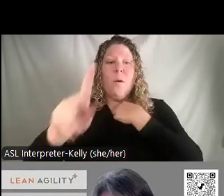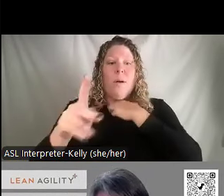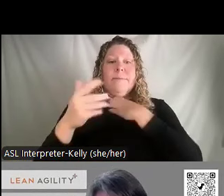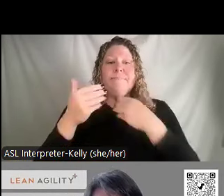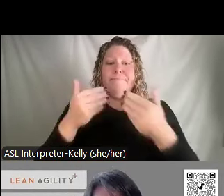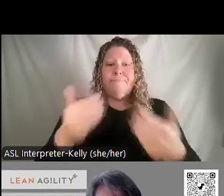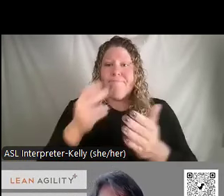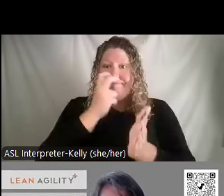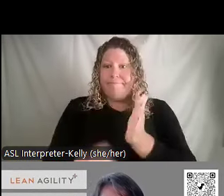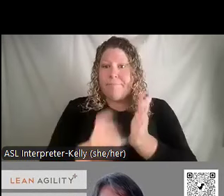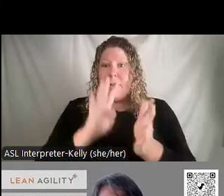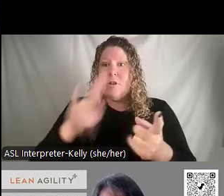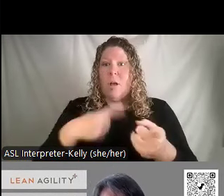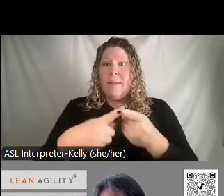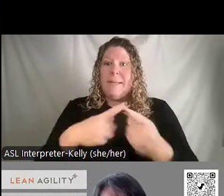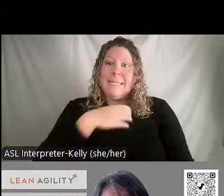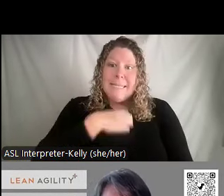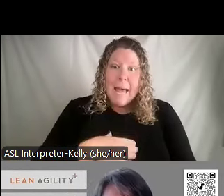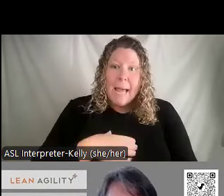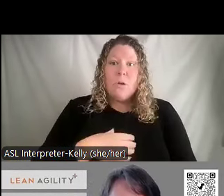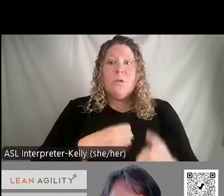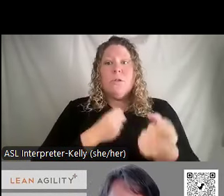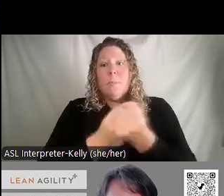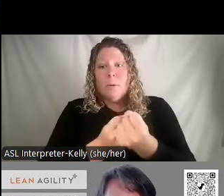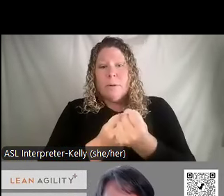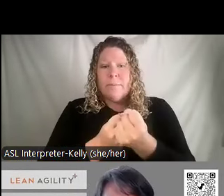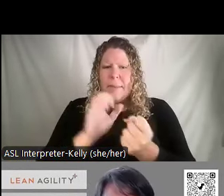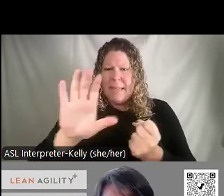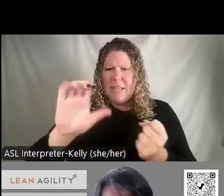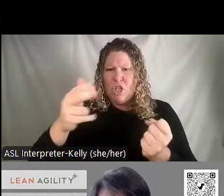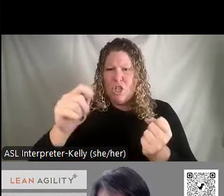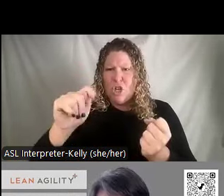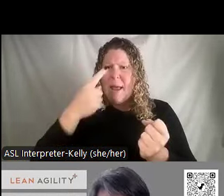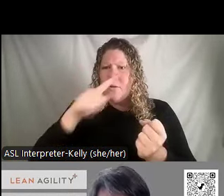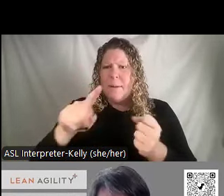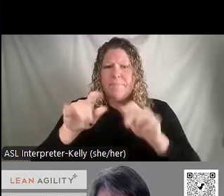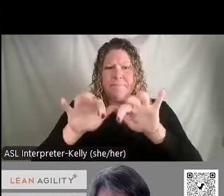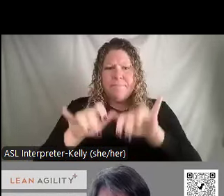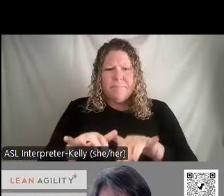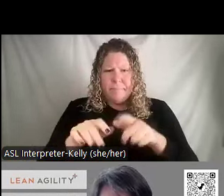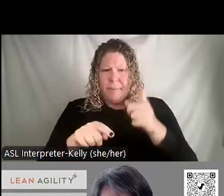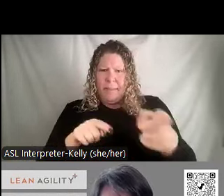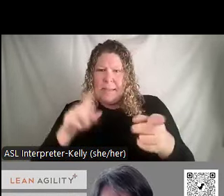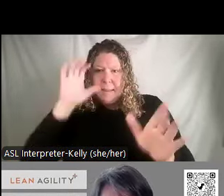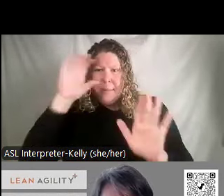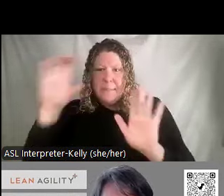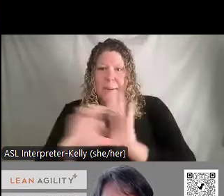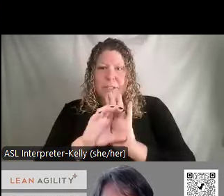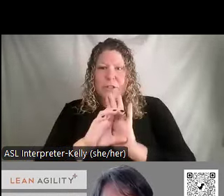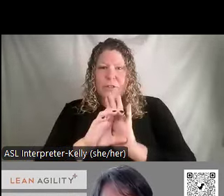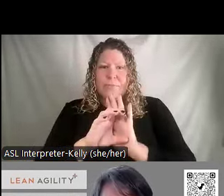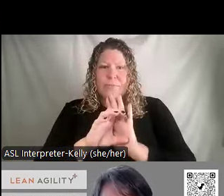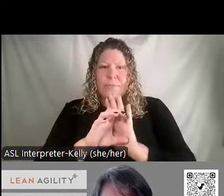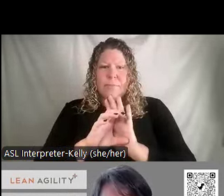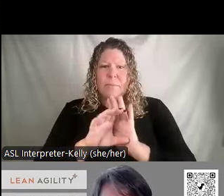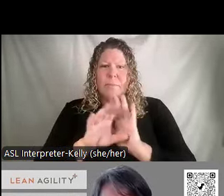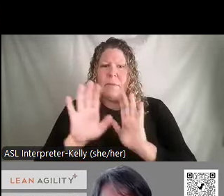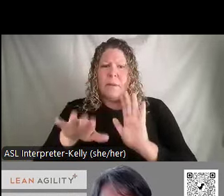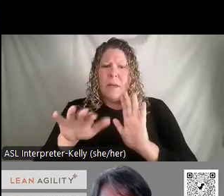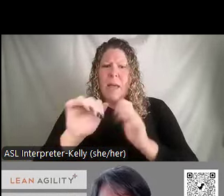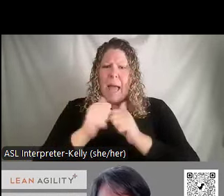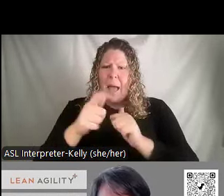buy-in or desire. In the chat, can you type in the chat? Look at this picture on the screen. How can you